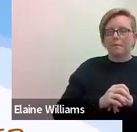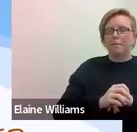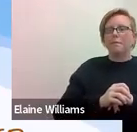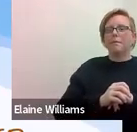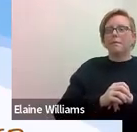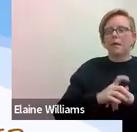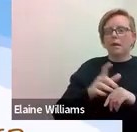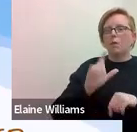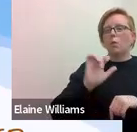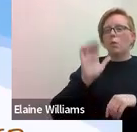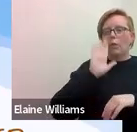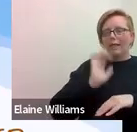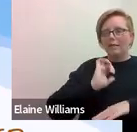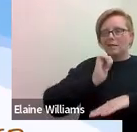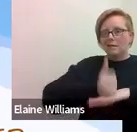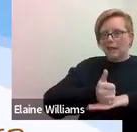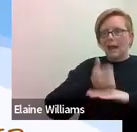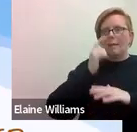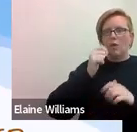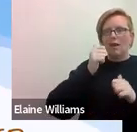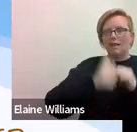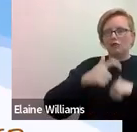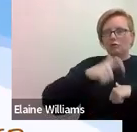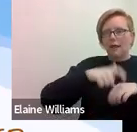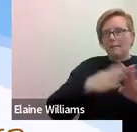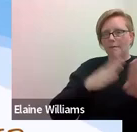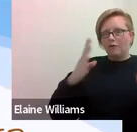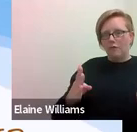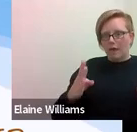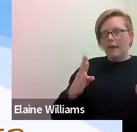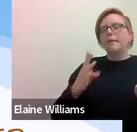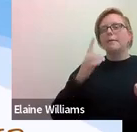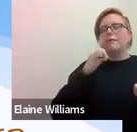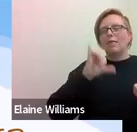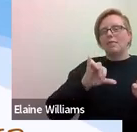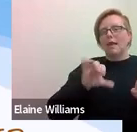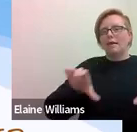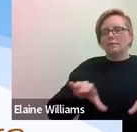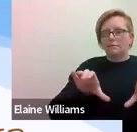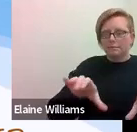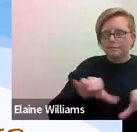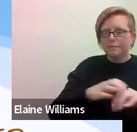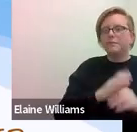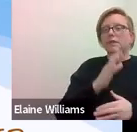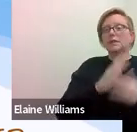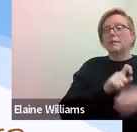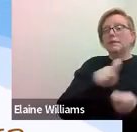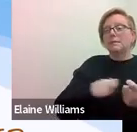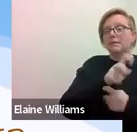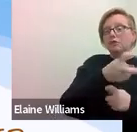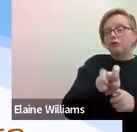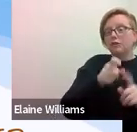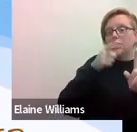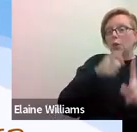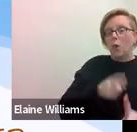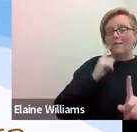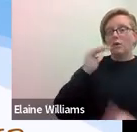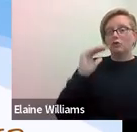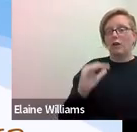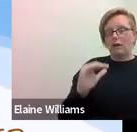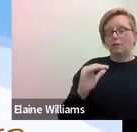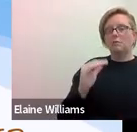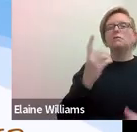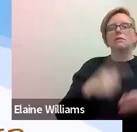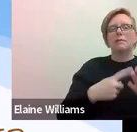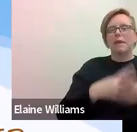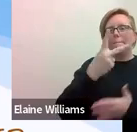for which each party is responsible. There may be some specific transition goals for a child that will be a joint